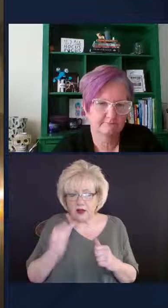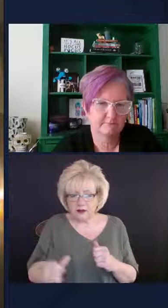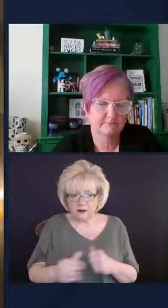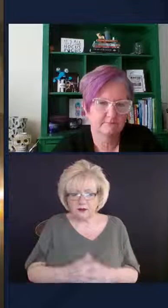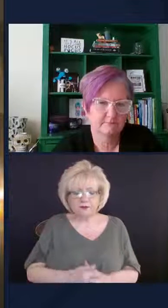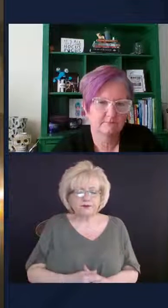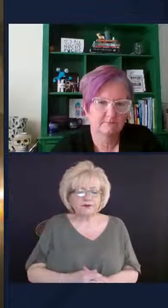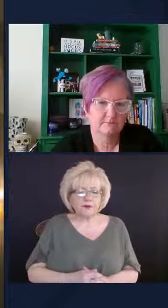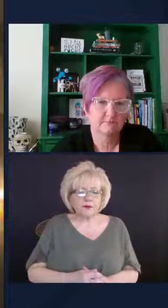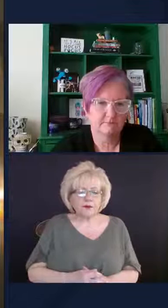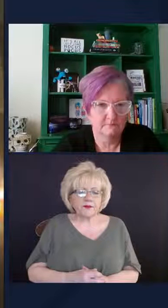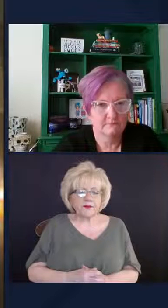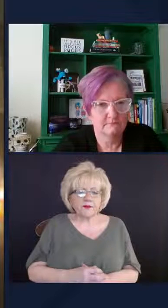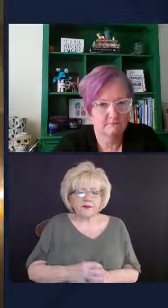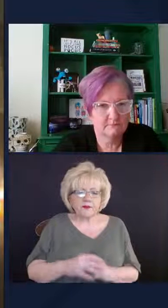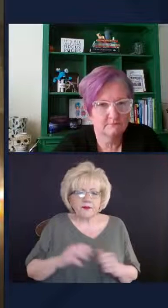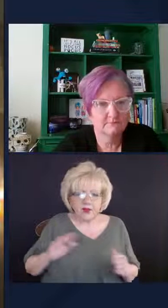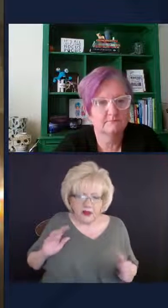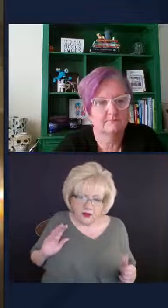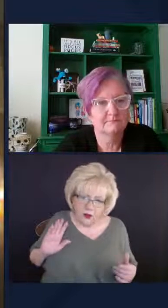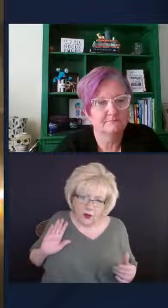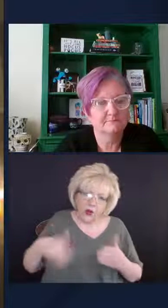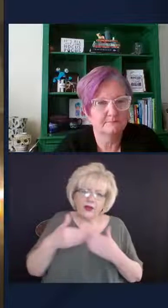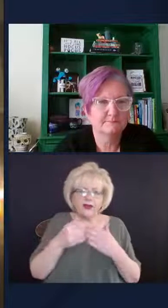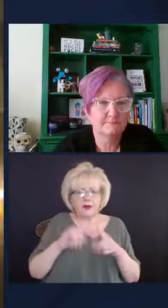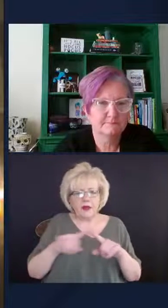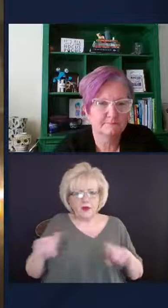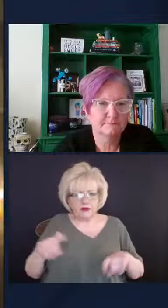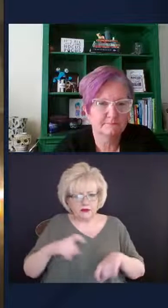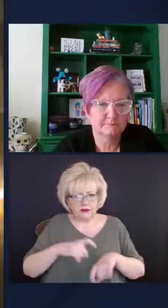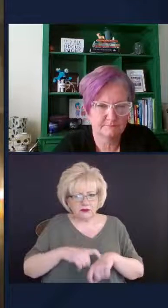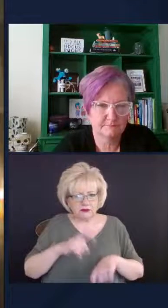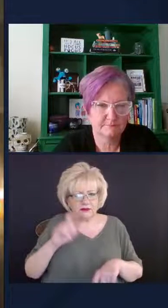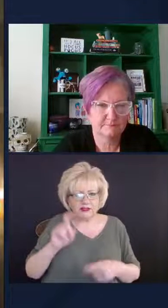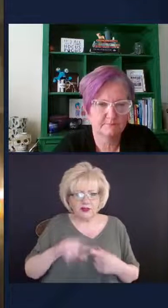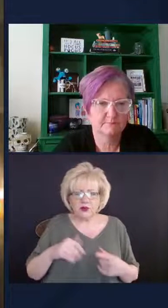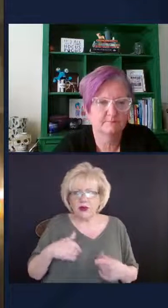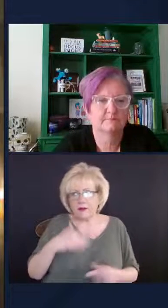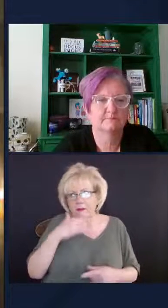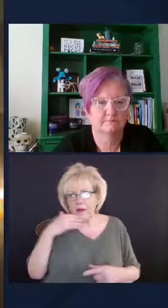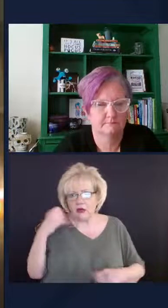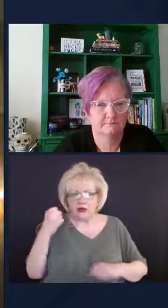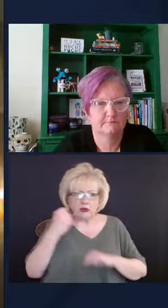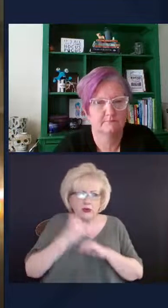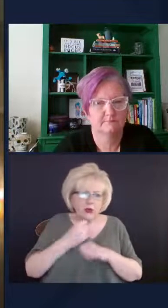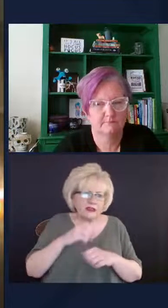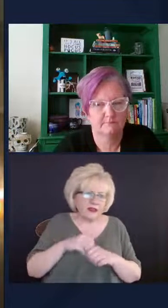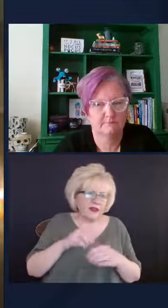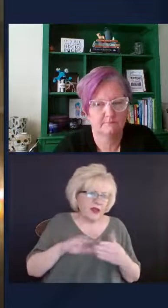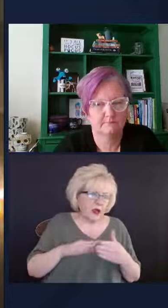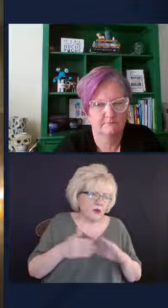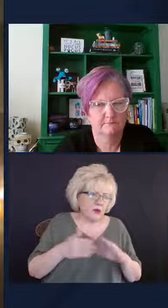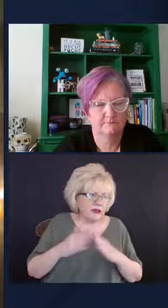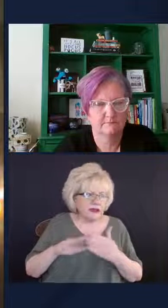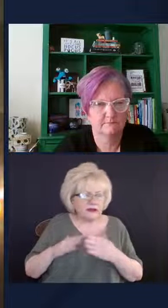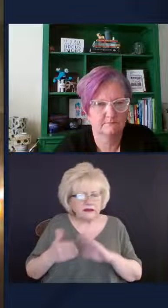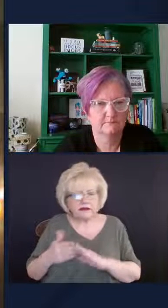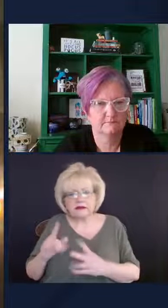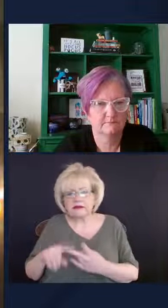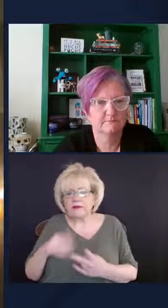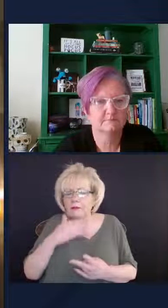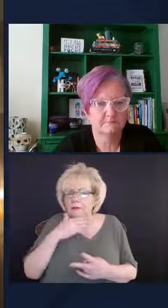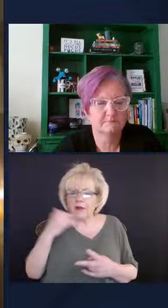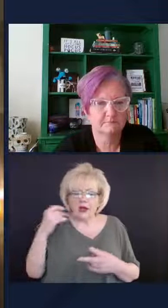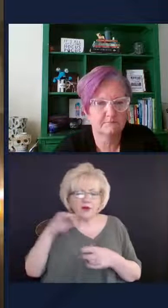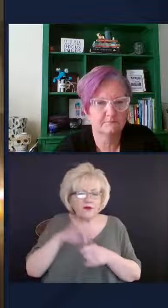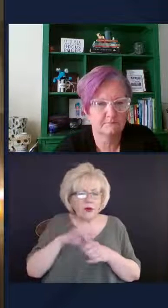but it's like all of them at once. We Mhm, need better supports in the community. We need better voting